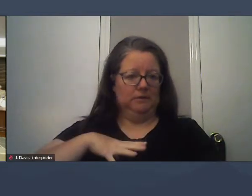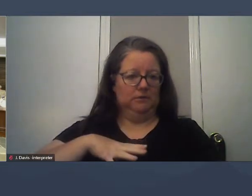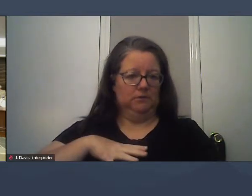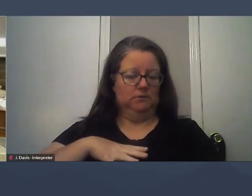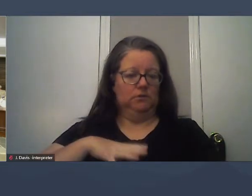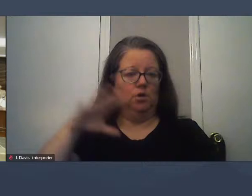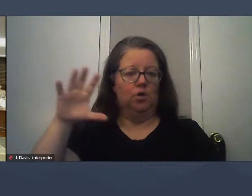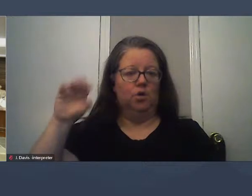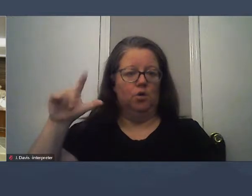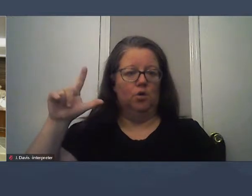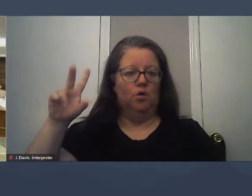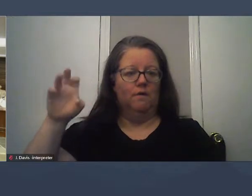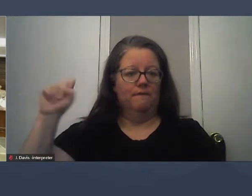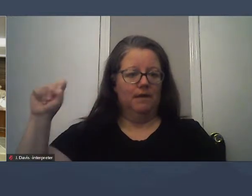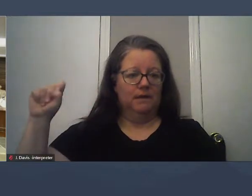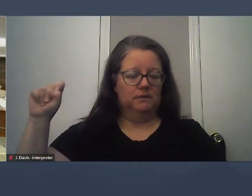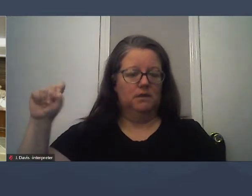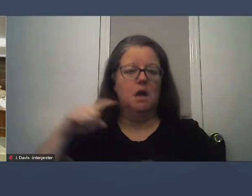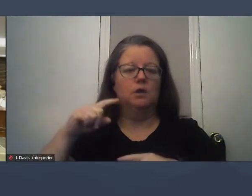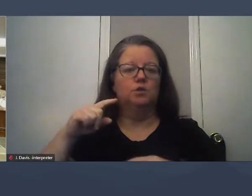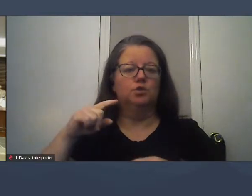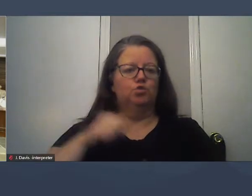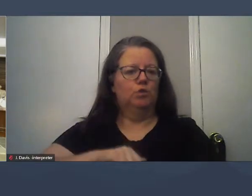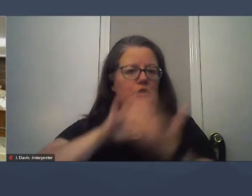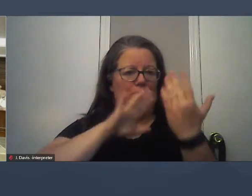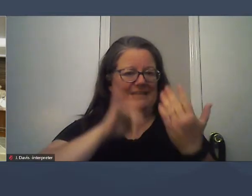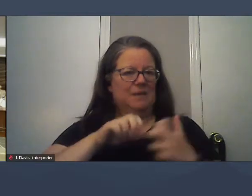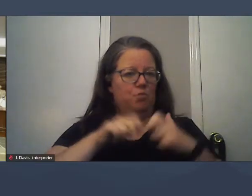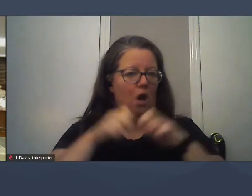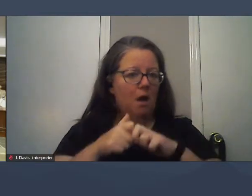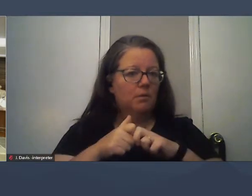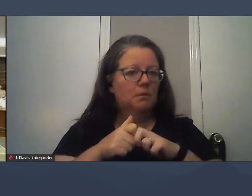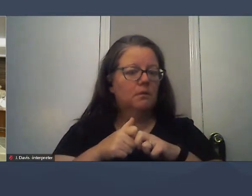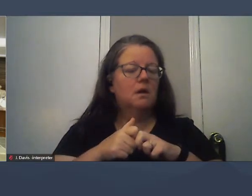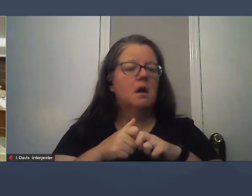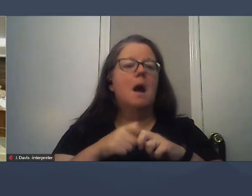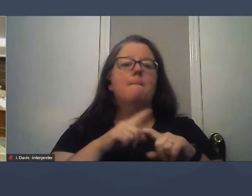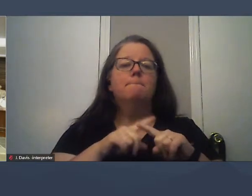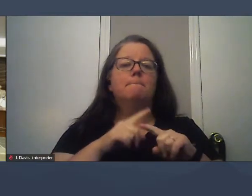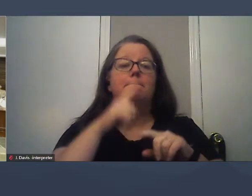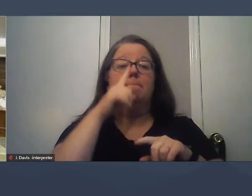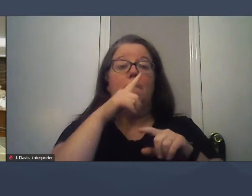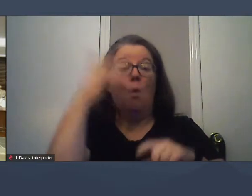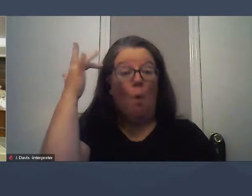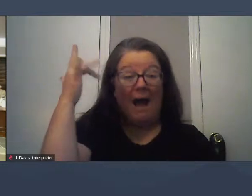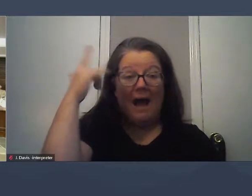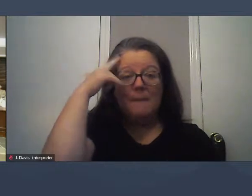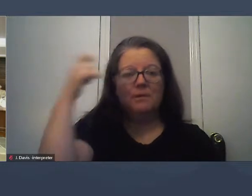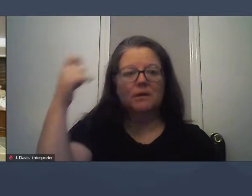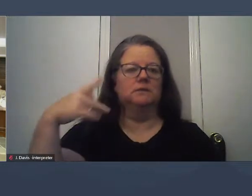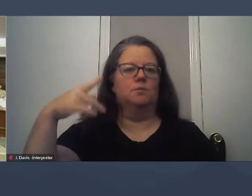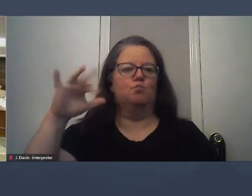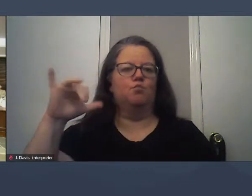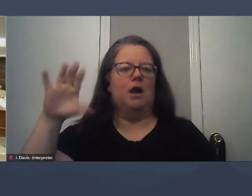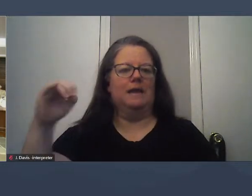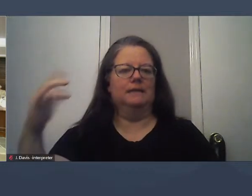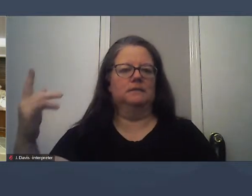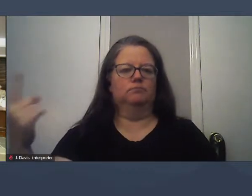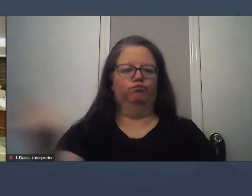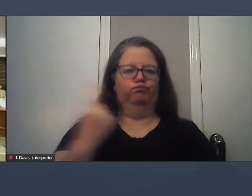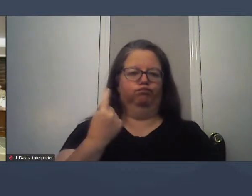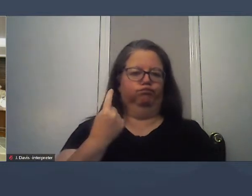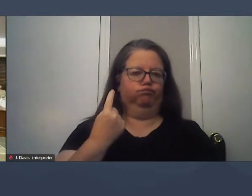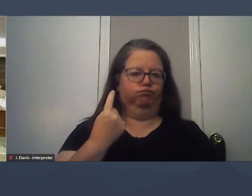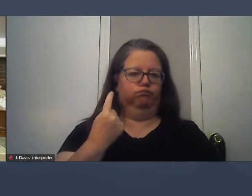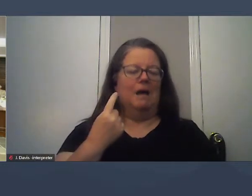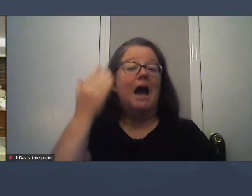Corbett to address this, but it was based upon Mr. Price coming to me about this. And so, colleagues, I know we're running on time,